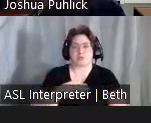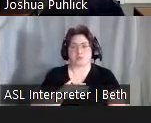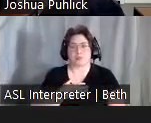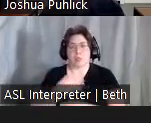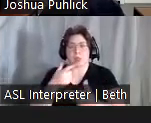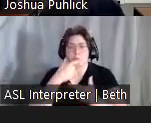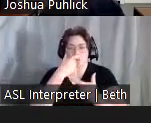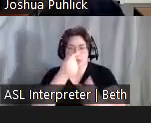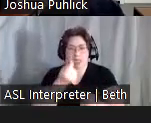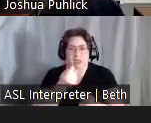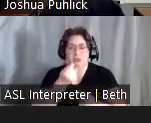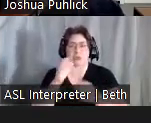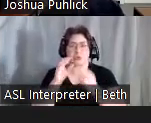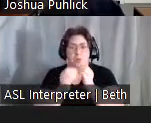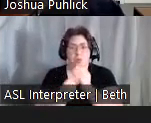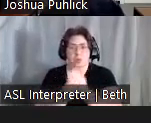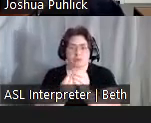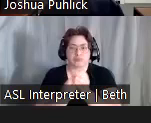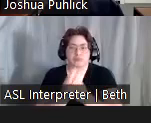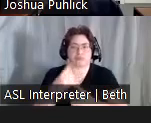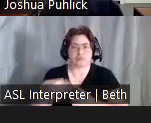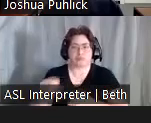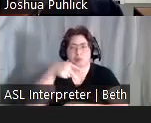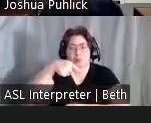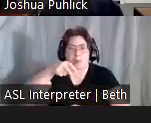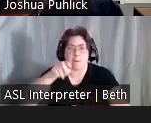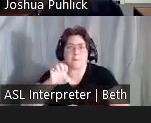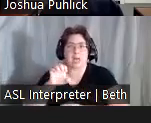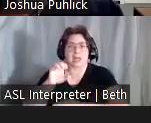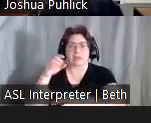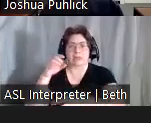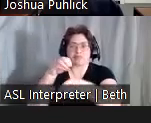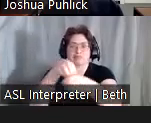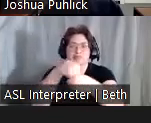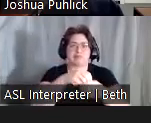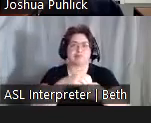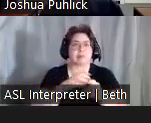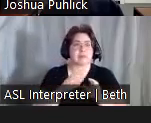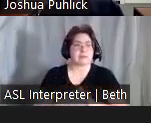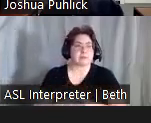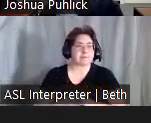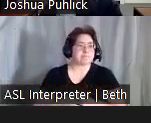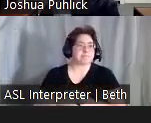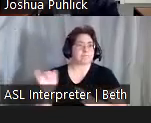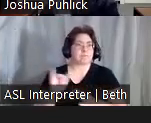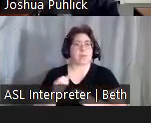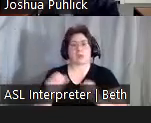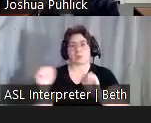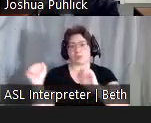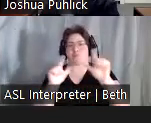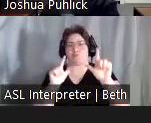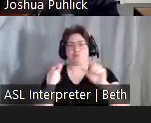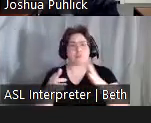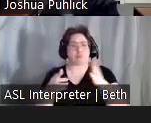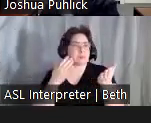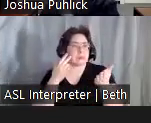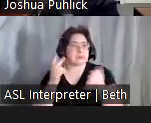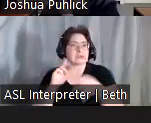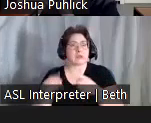Just to go over when some of our management activities were implemented. So in the winter